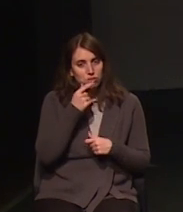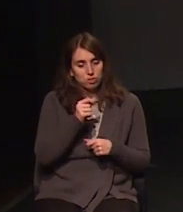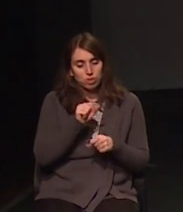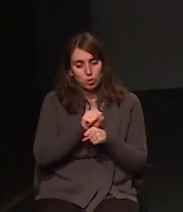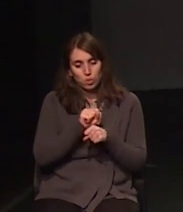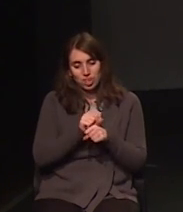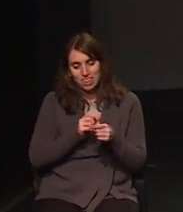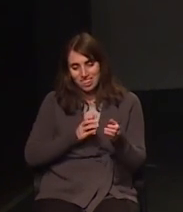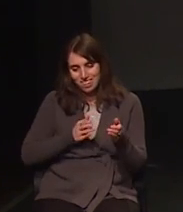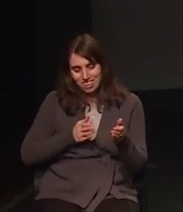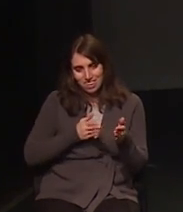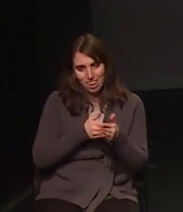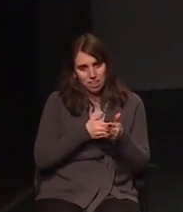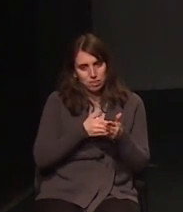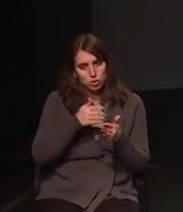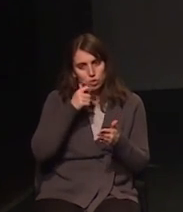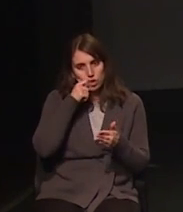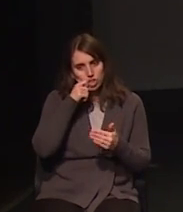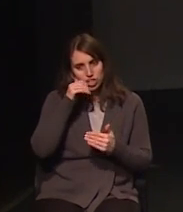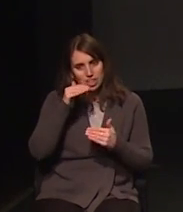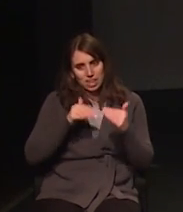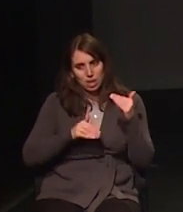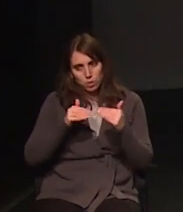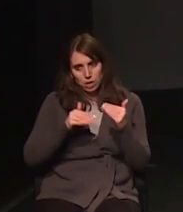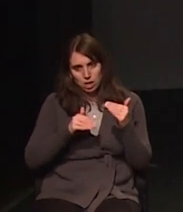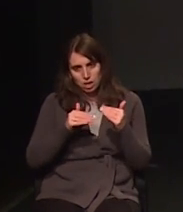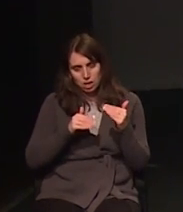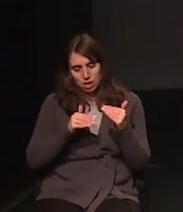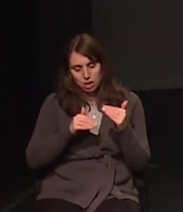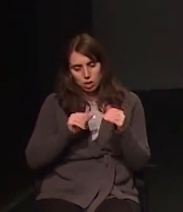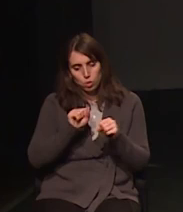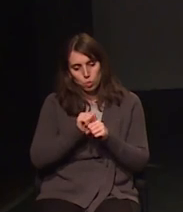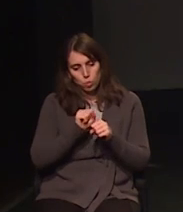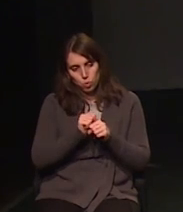against racial inequity by working